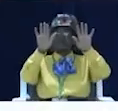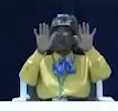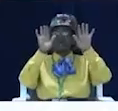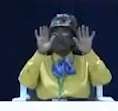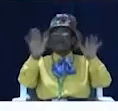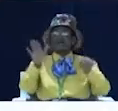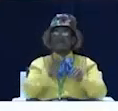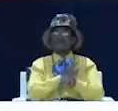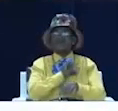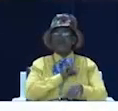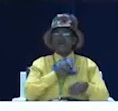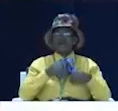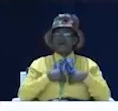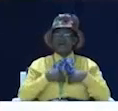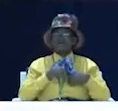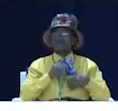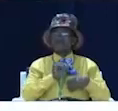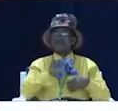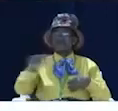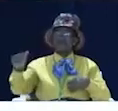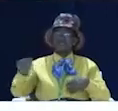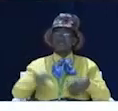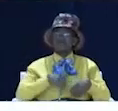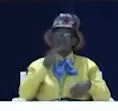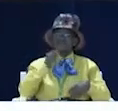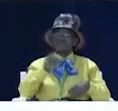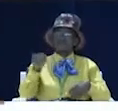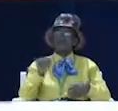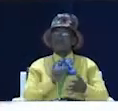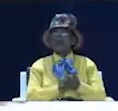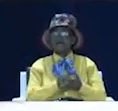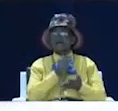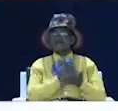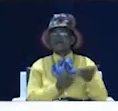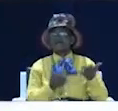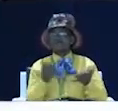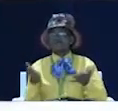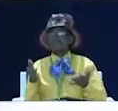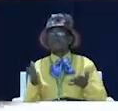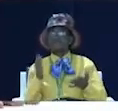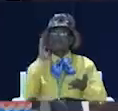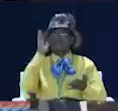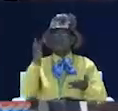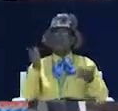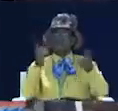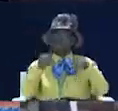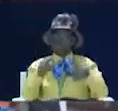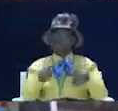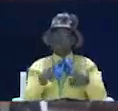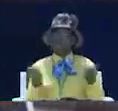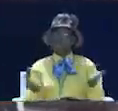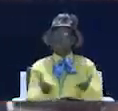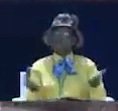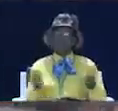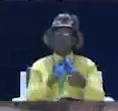I have a feeling that something is about to happen here tonight that can only be called